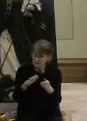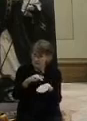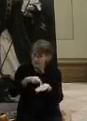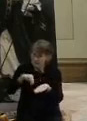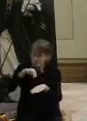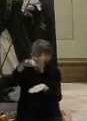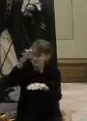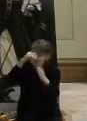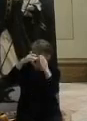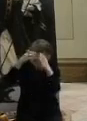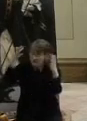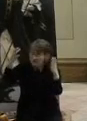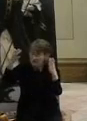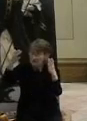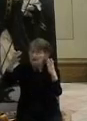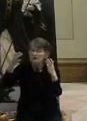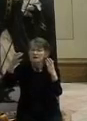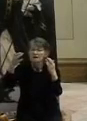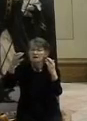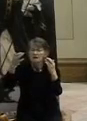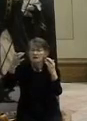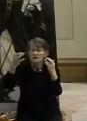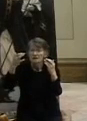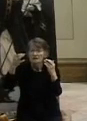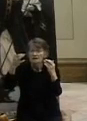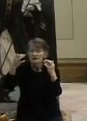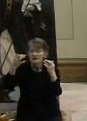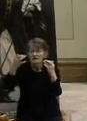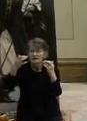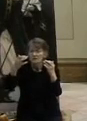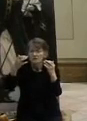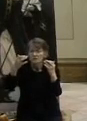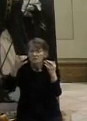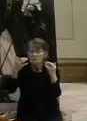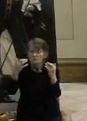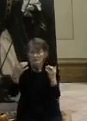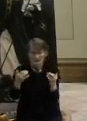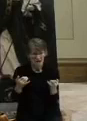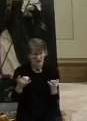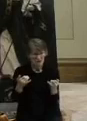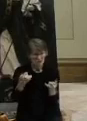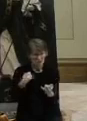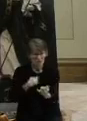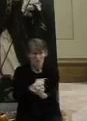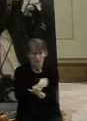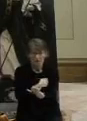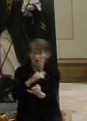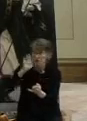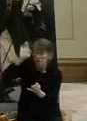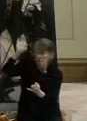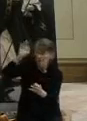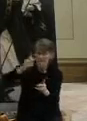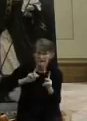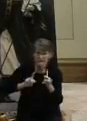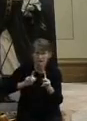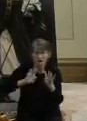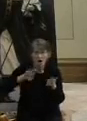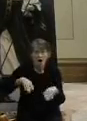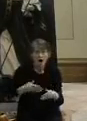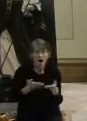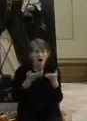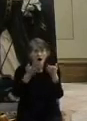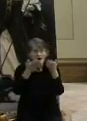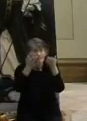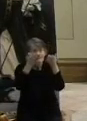heaven of Christ your Son, our Lord, we your servants, your holy people, offer to your